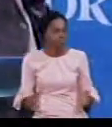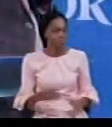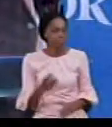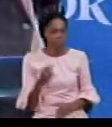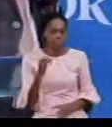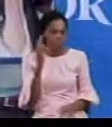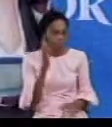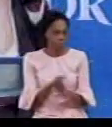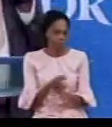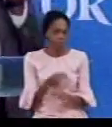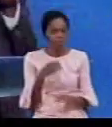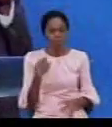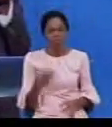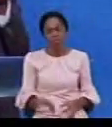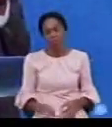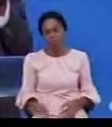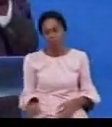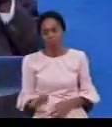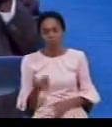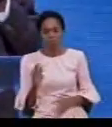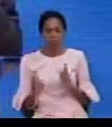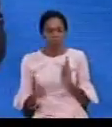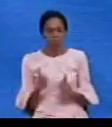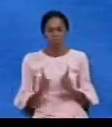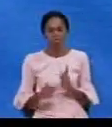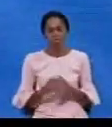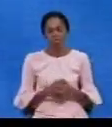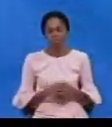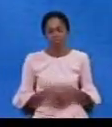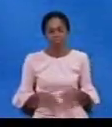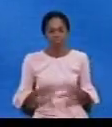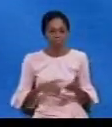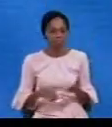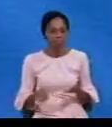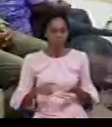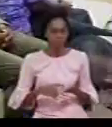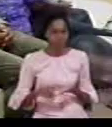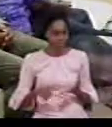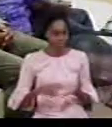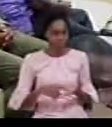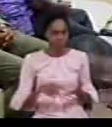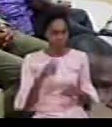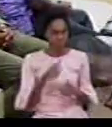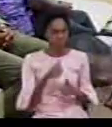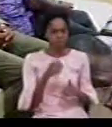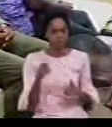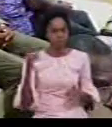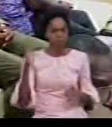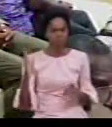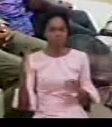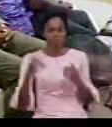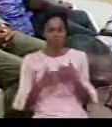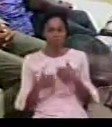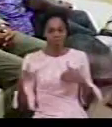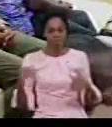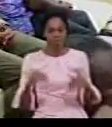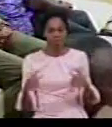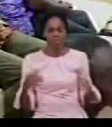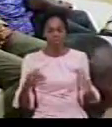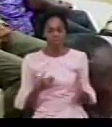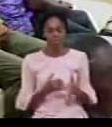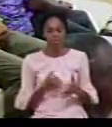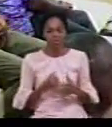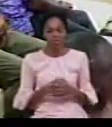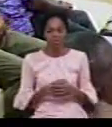all the testifiers. Come out quickly. Check up. God has done it. Remember, after the freedom from